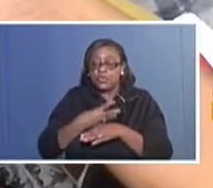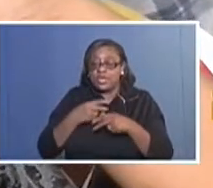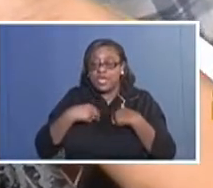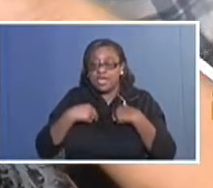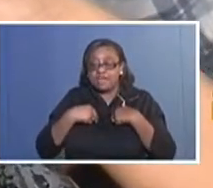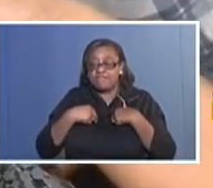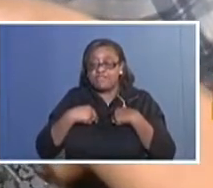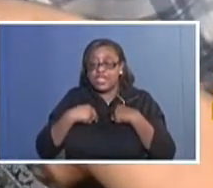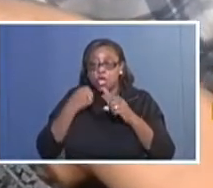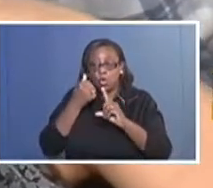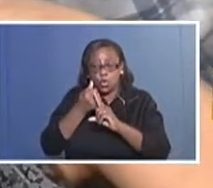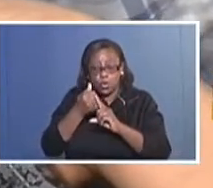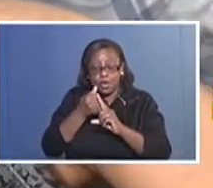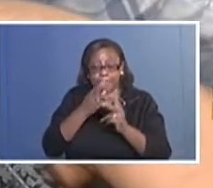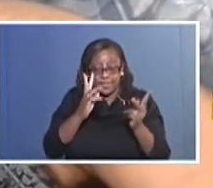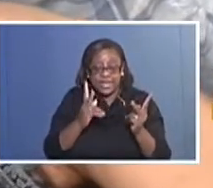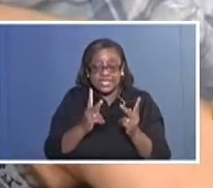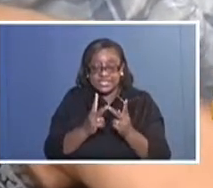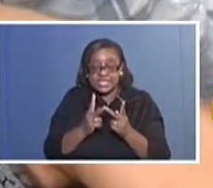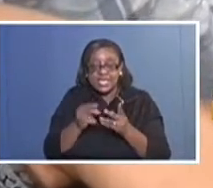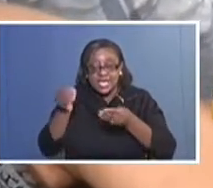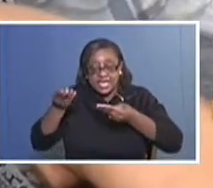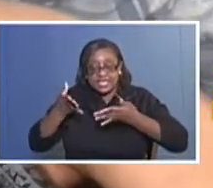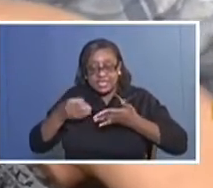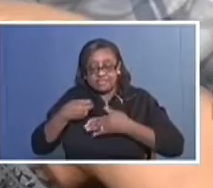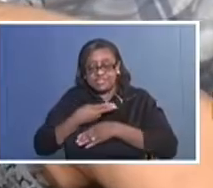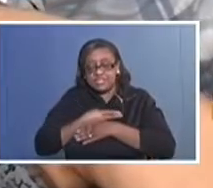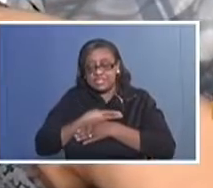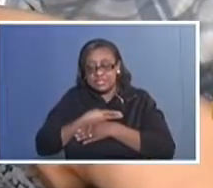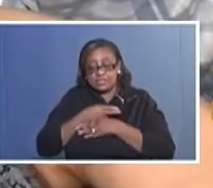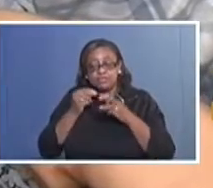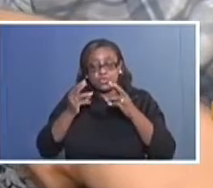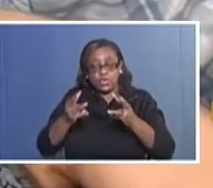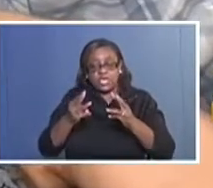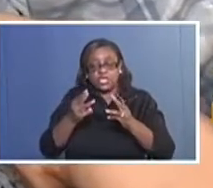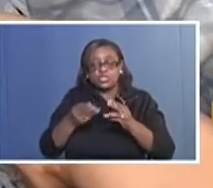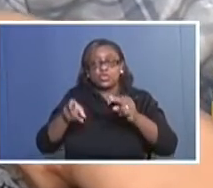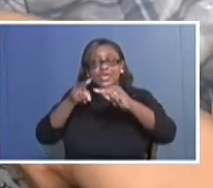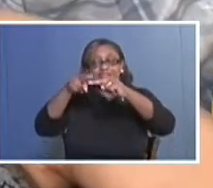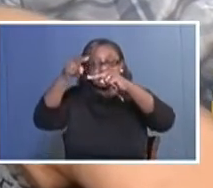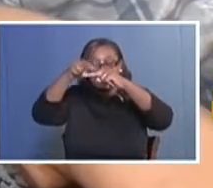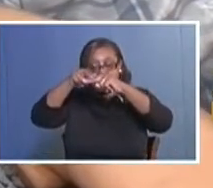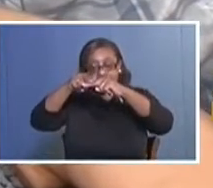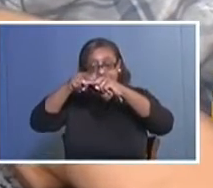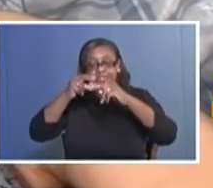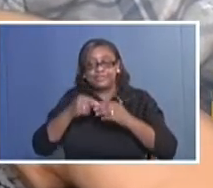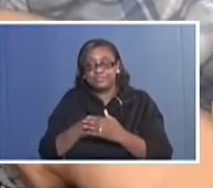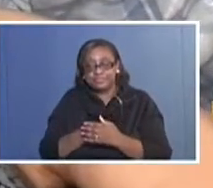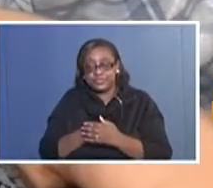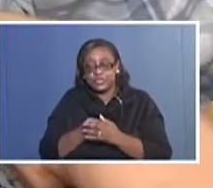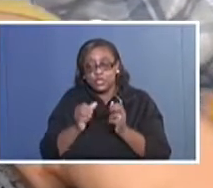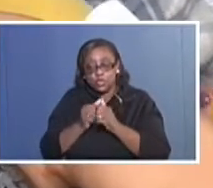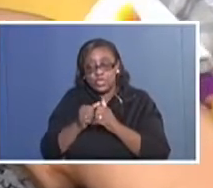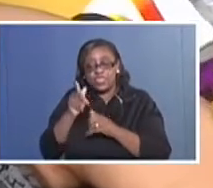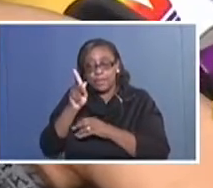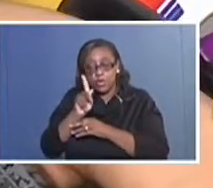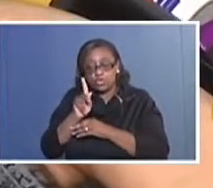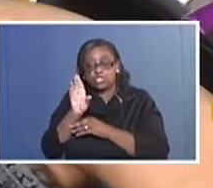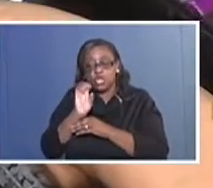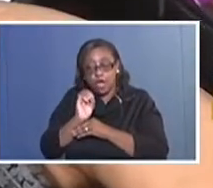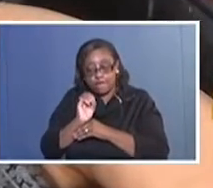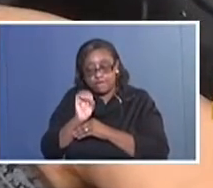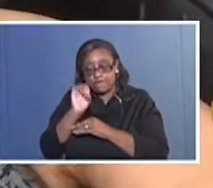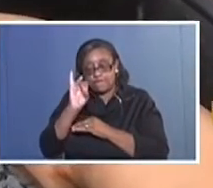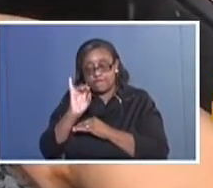home, and that gives us another avenue to expand new revenue streams with the post office, the postal